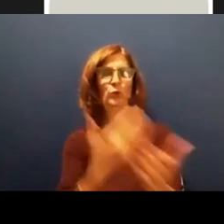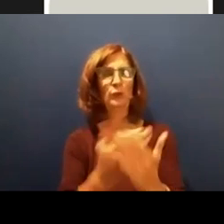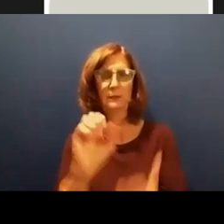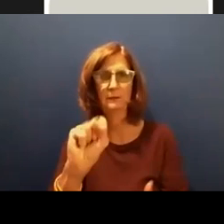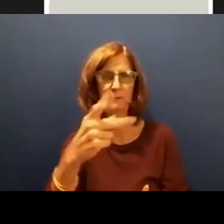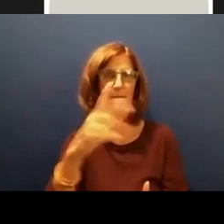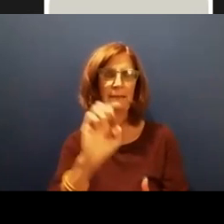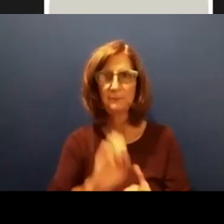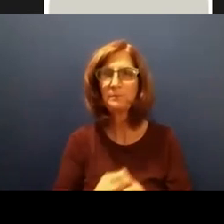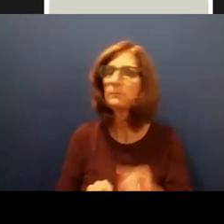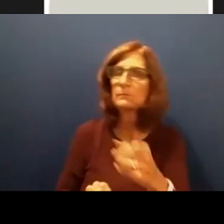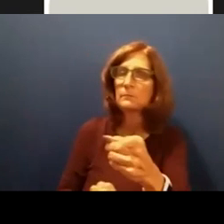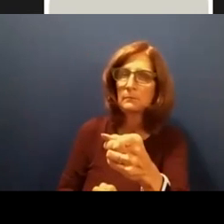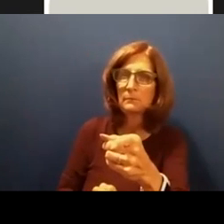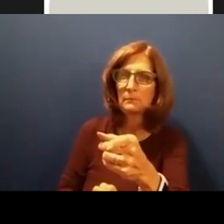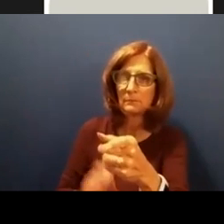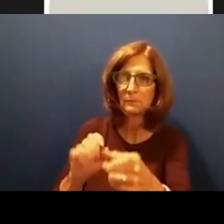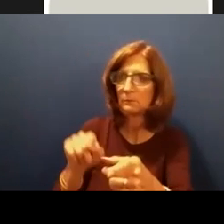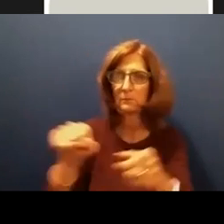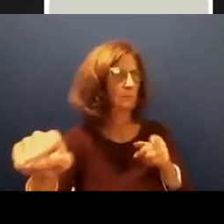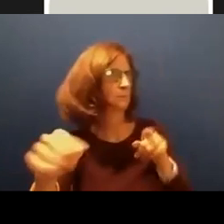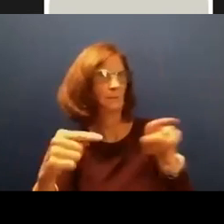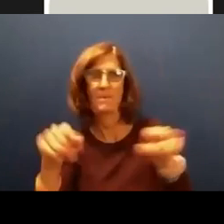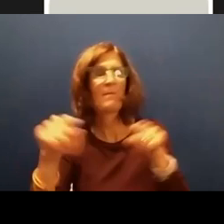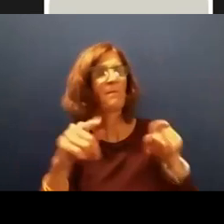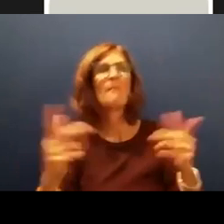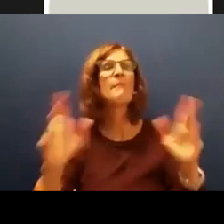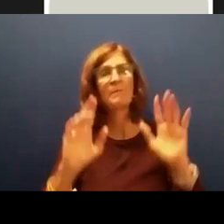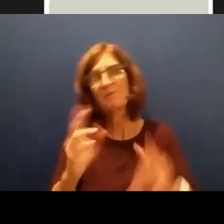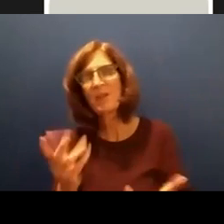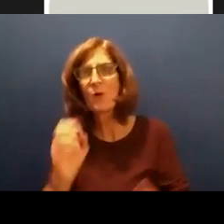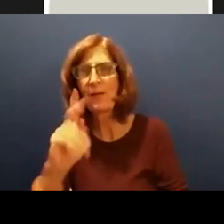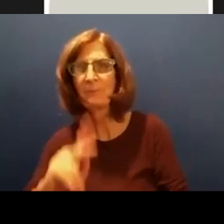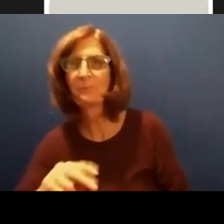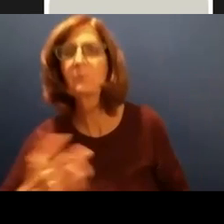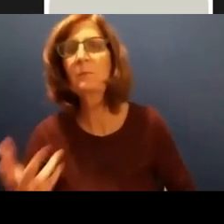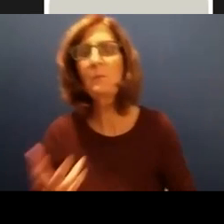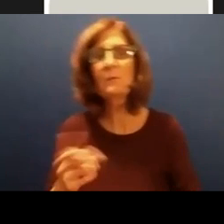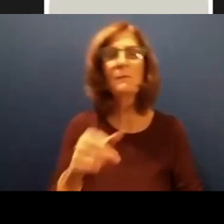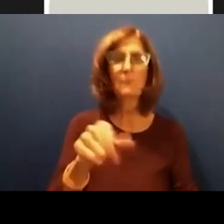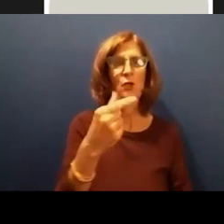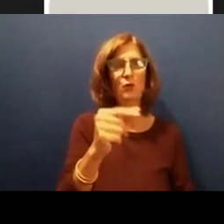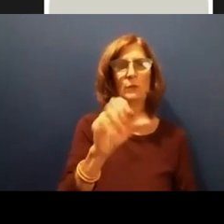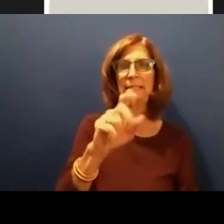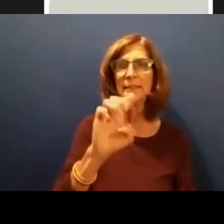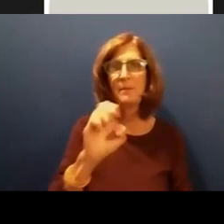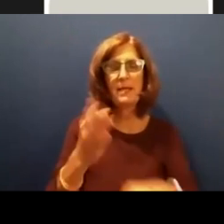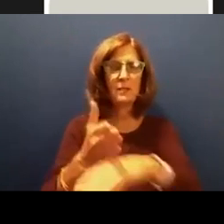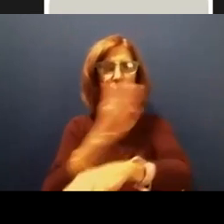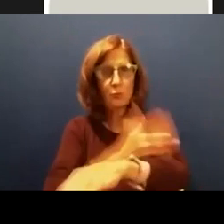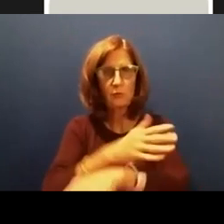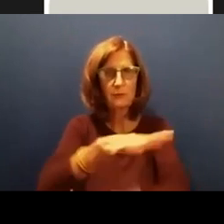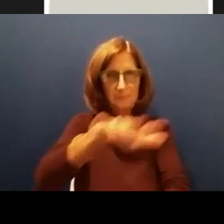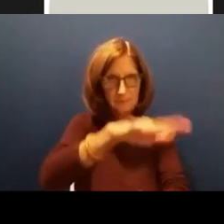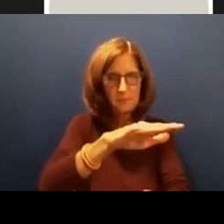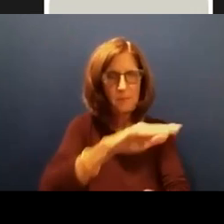Sure, yeah, I'll let John take that one. Okay. So green space improvements on the